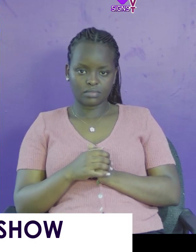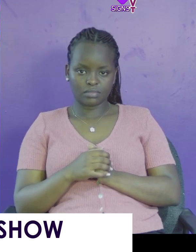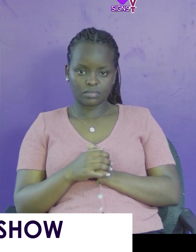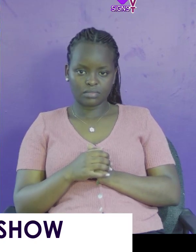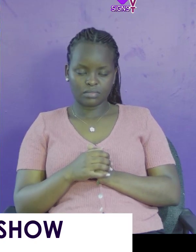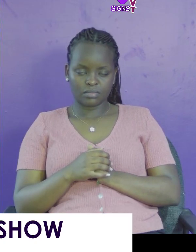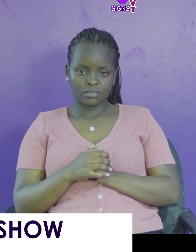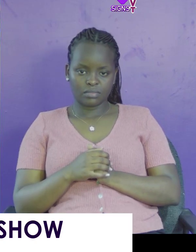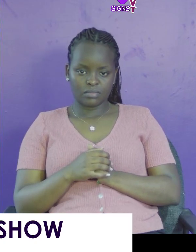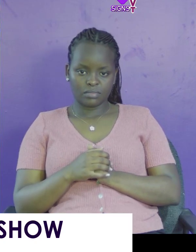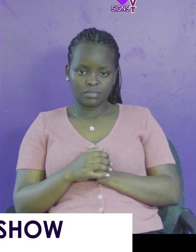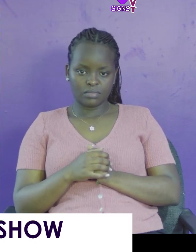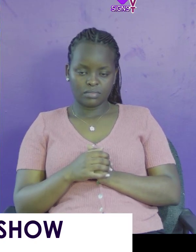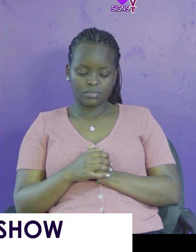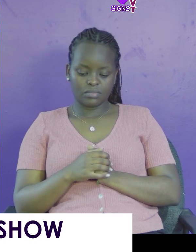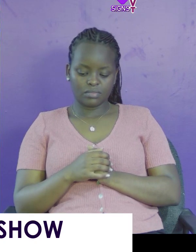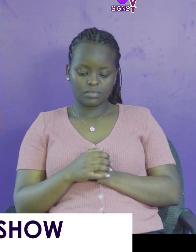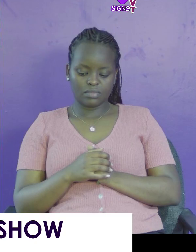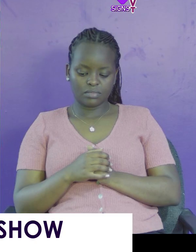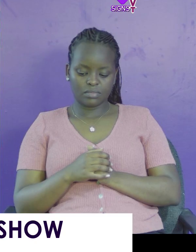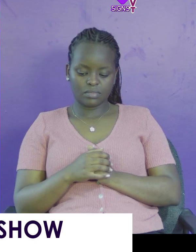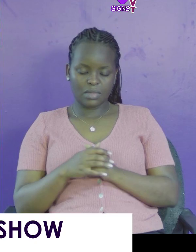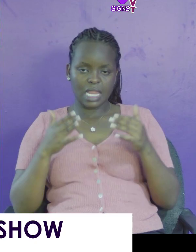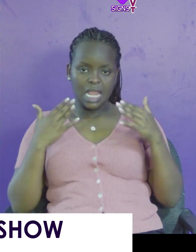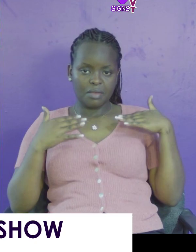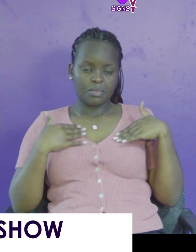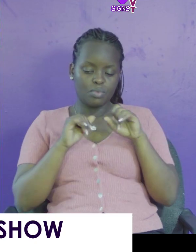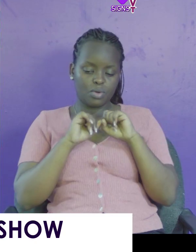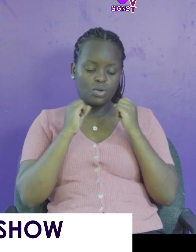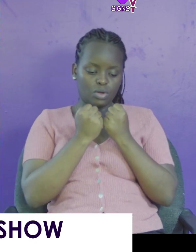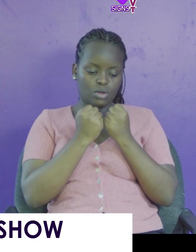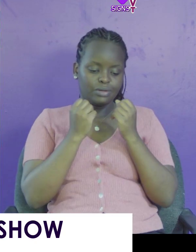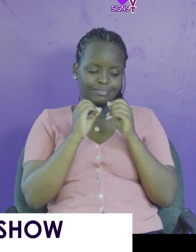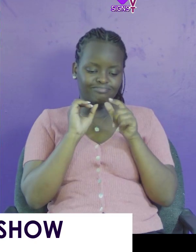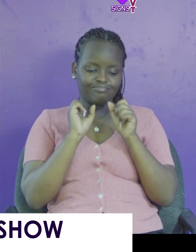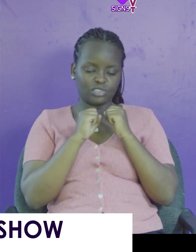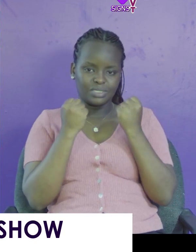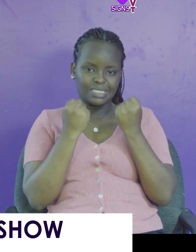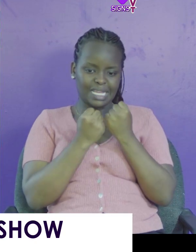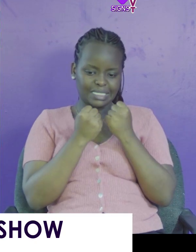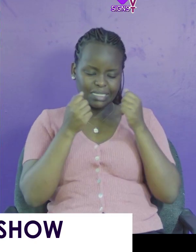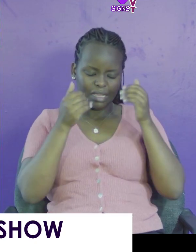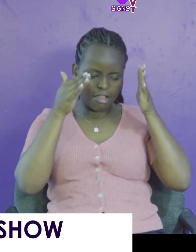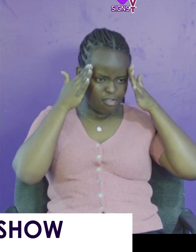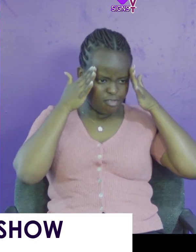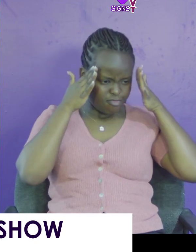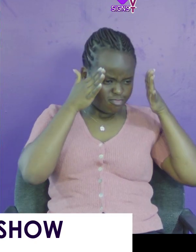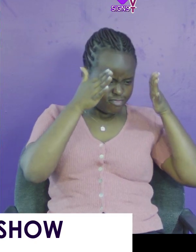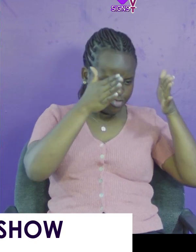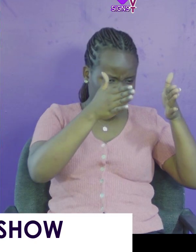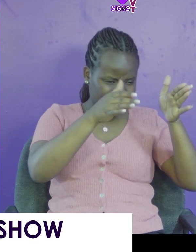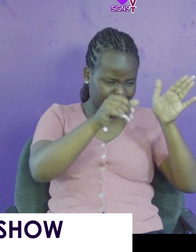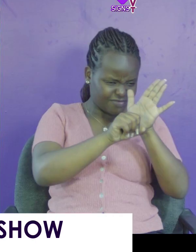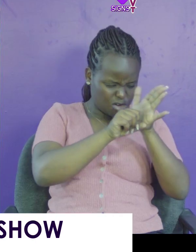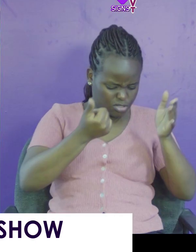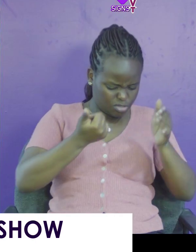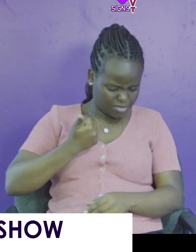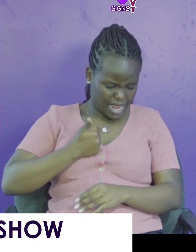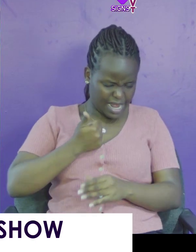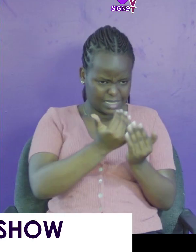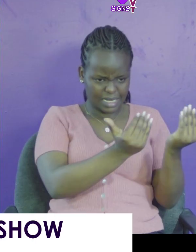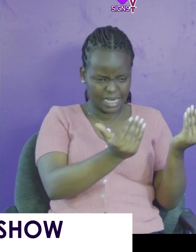what the people or the society measured so much to a girl child rather